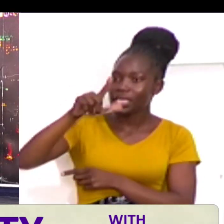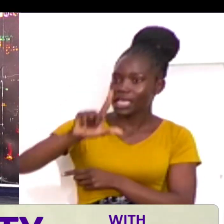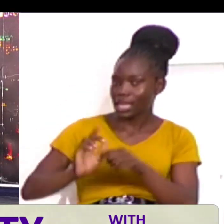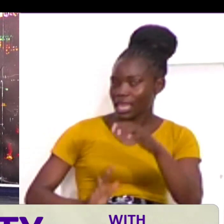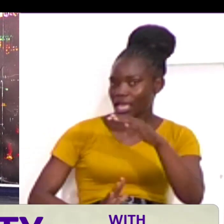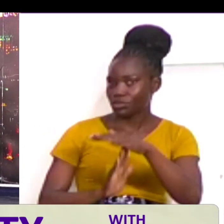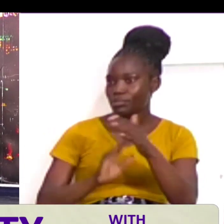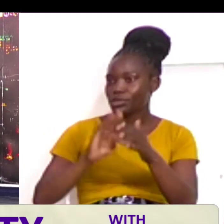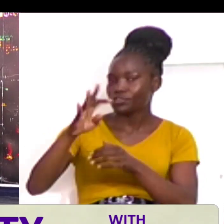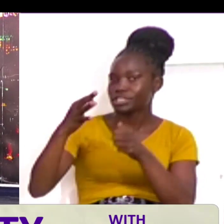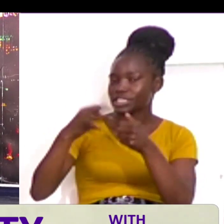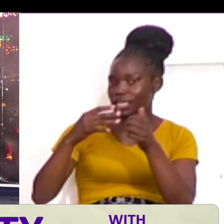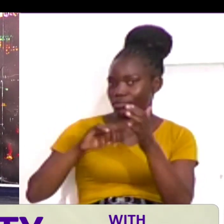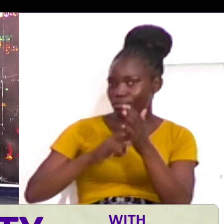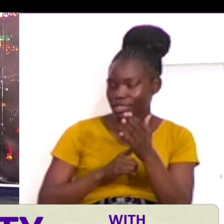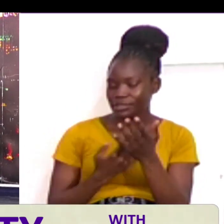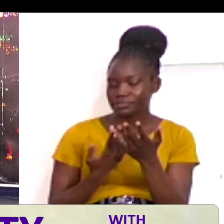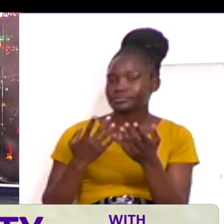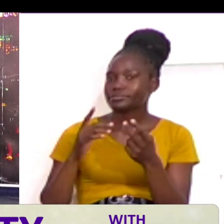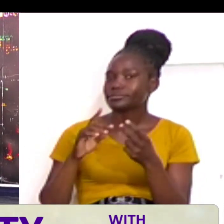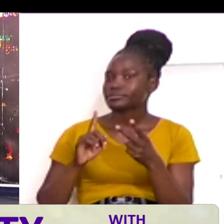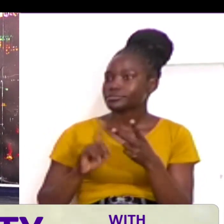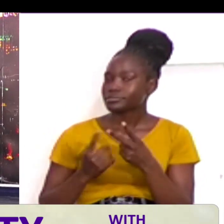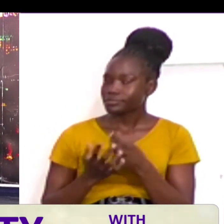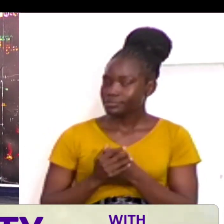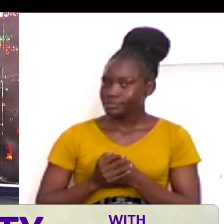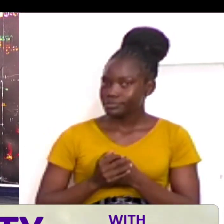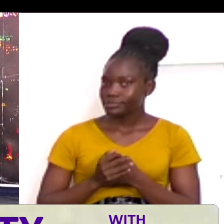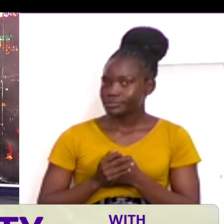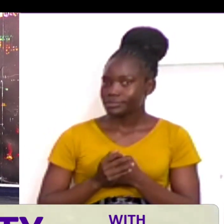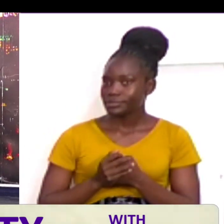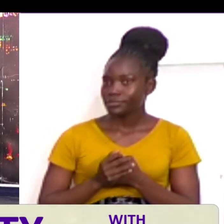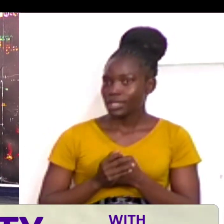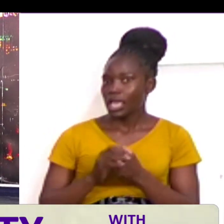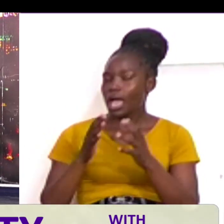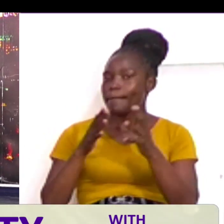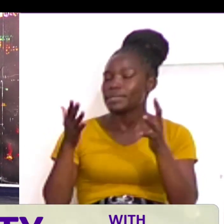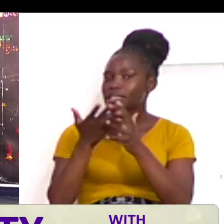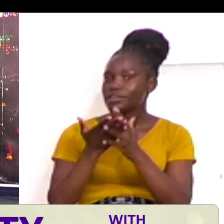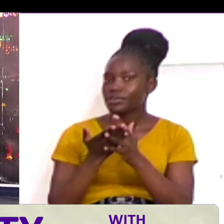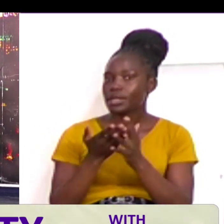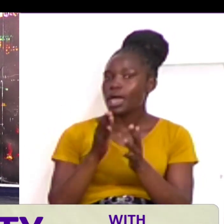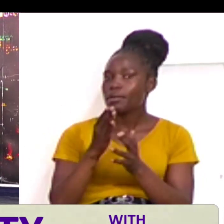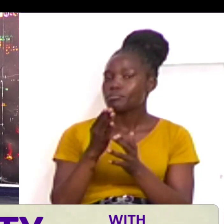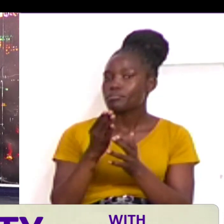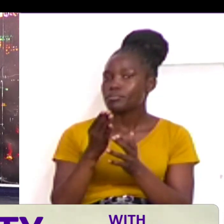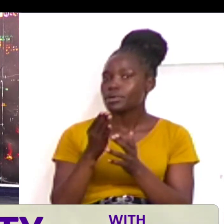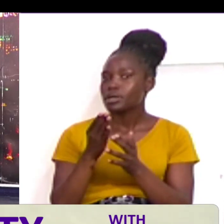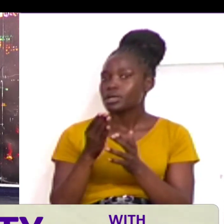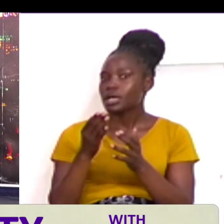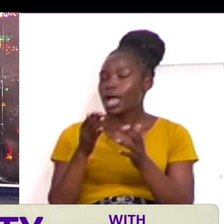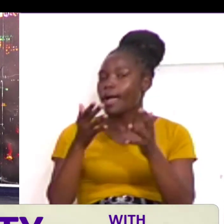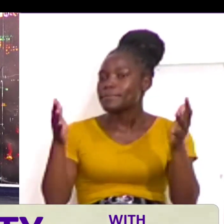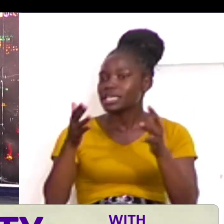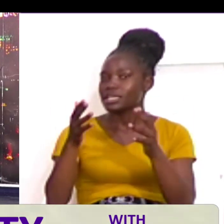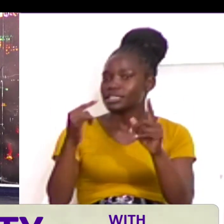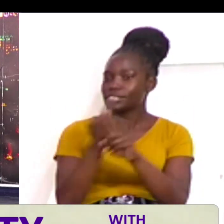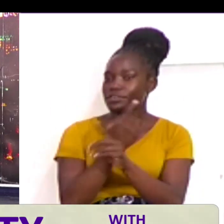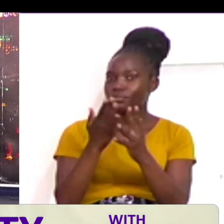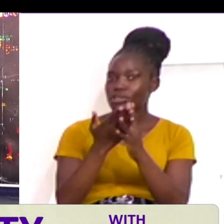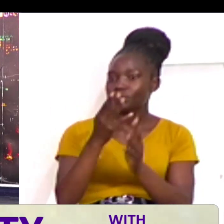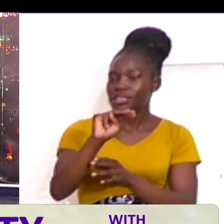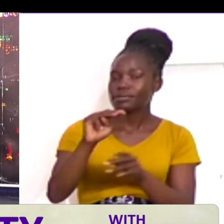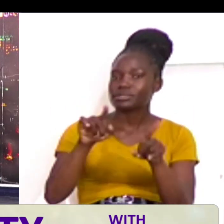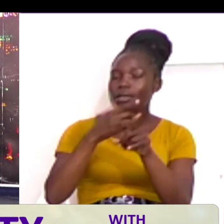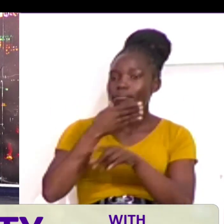EPL with 48 points. A massive difference between them and Manchester City or Arsenal pale katikati.